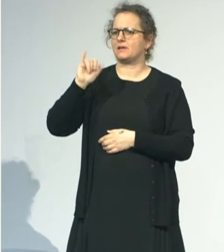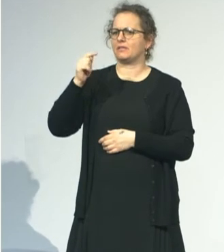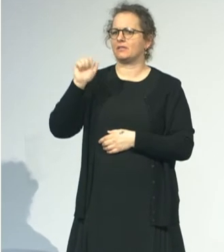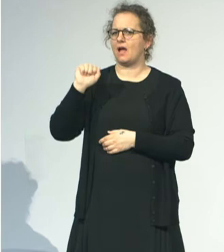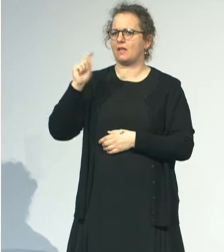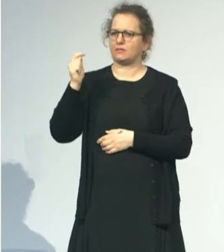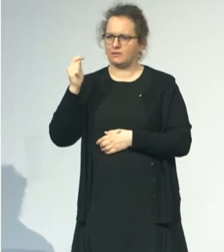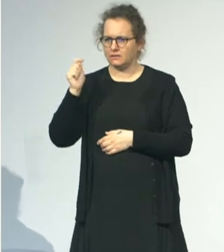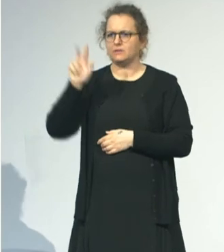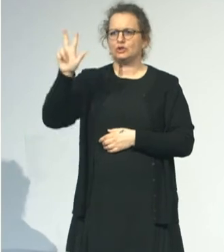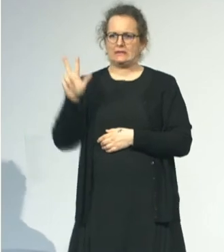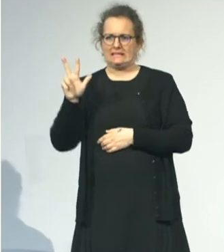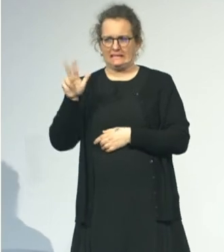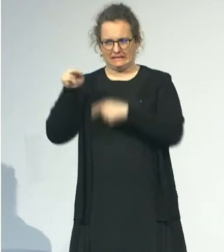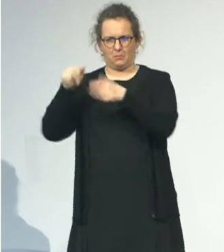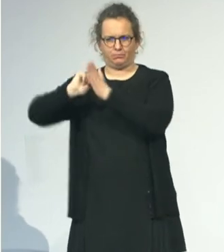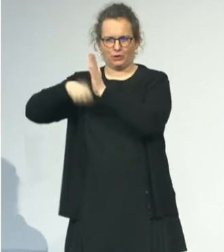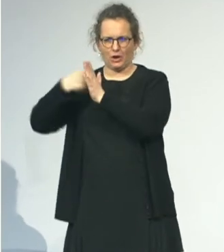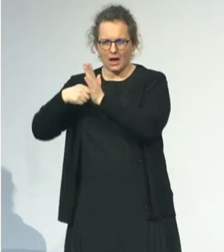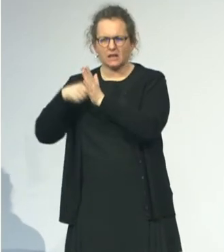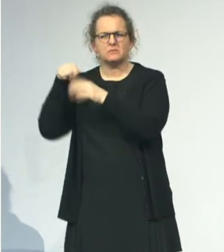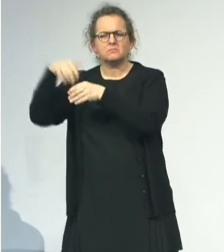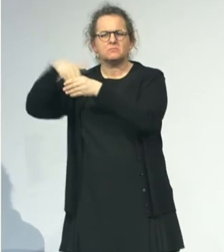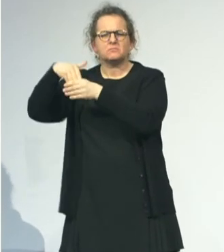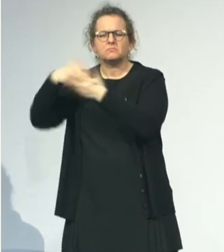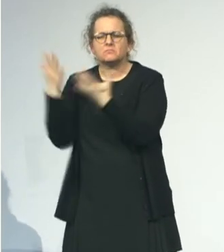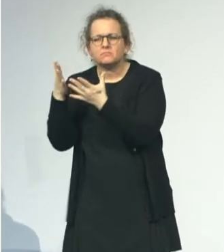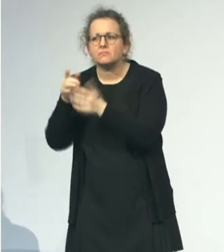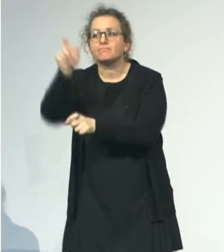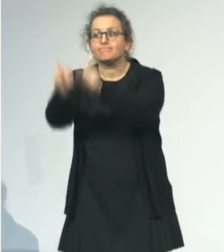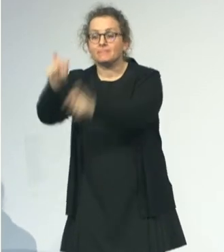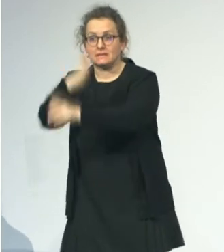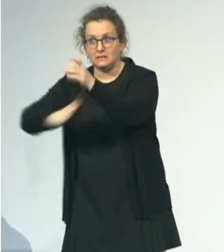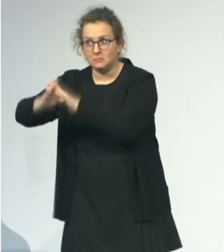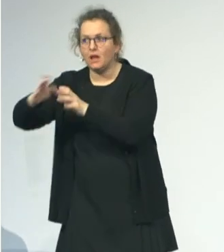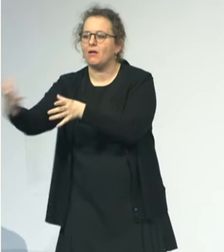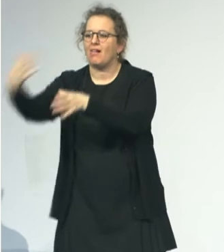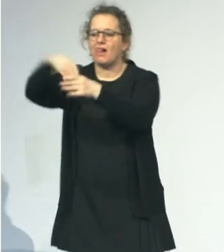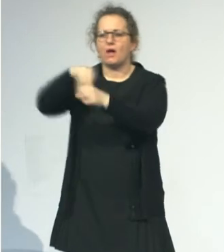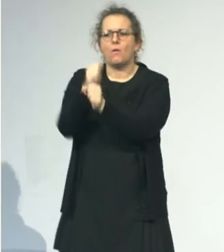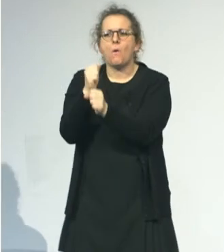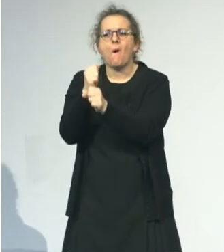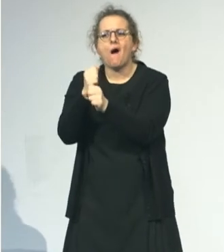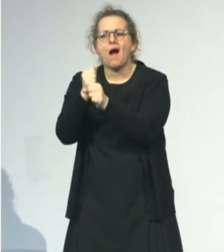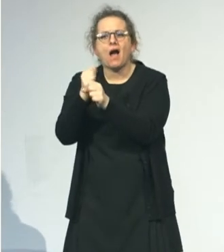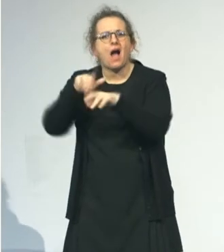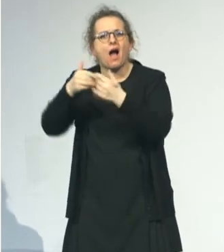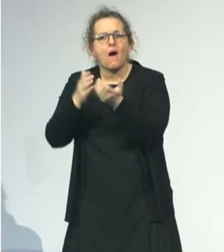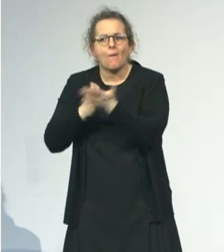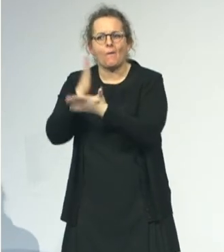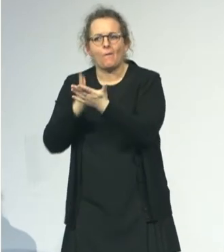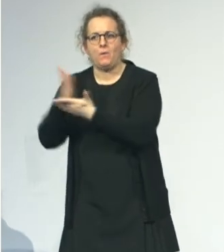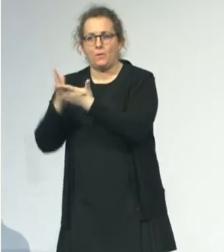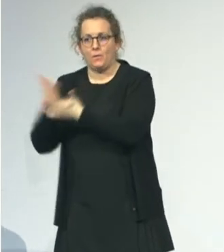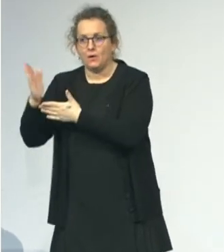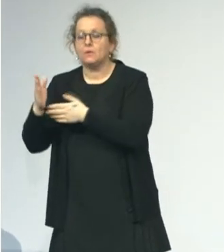our for employees, for service providers, and I can tell you in a second what this award